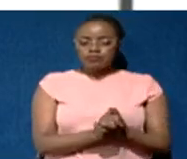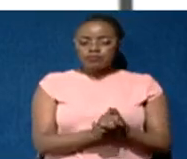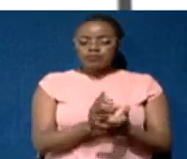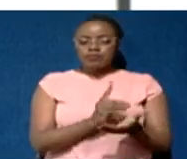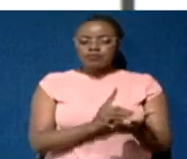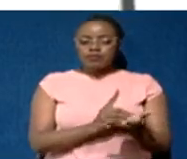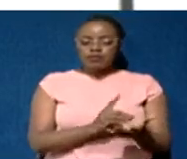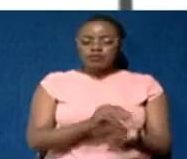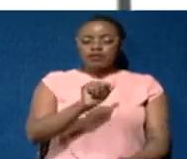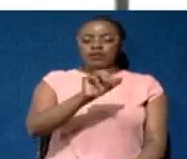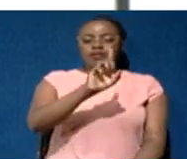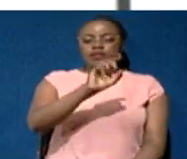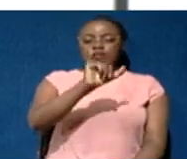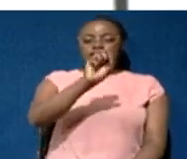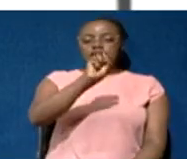Dr. Kwame Adesina,